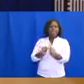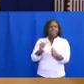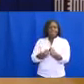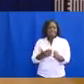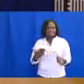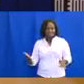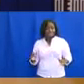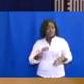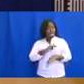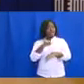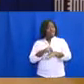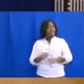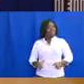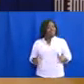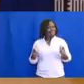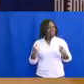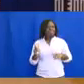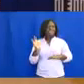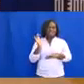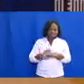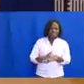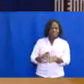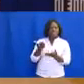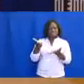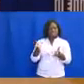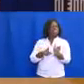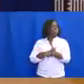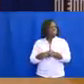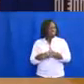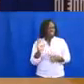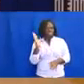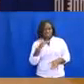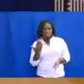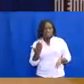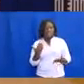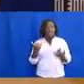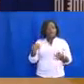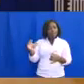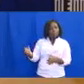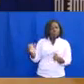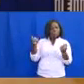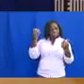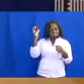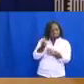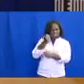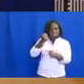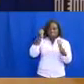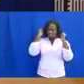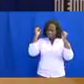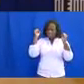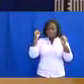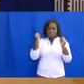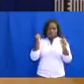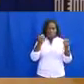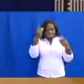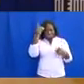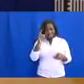our national life has been affected by this virus. We have had to take deliberate steps to